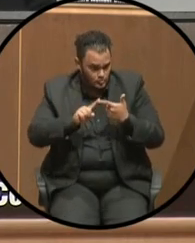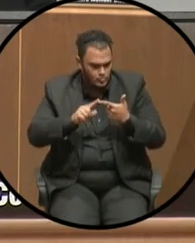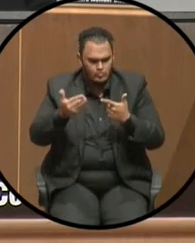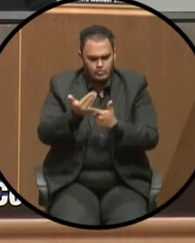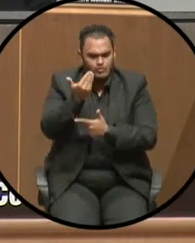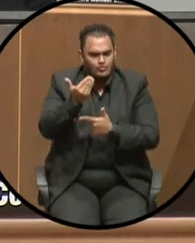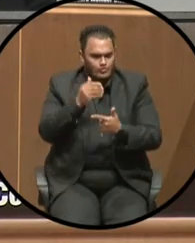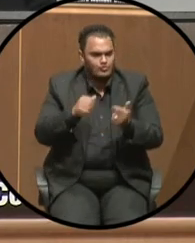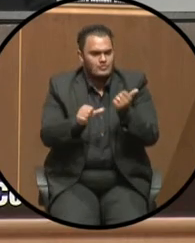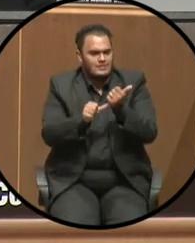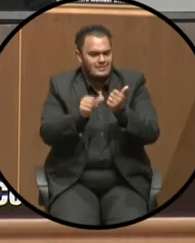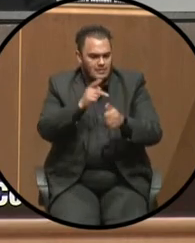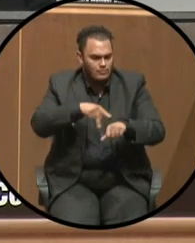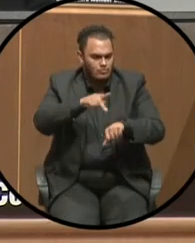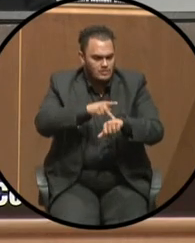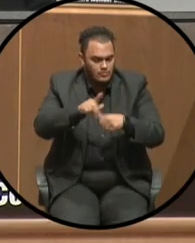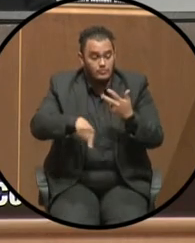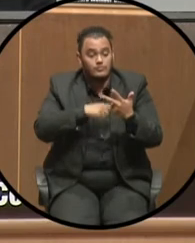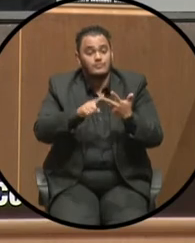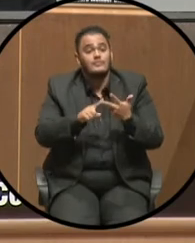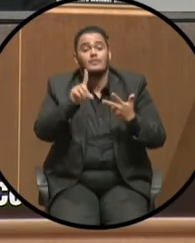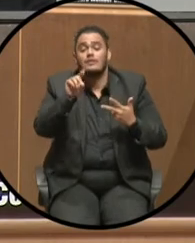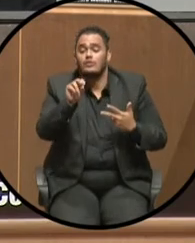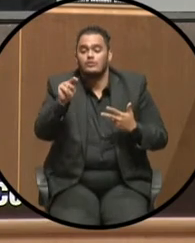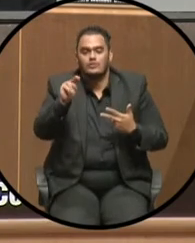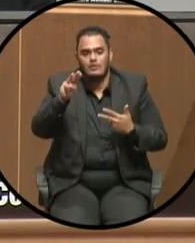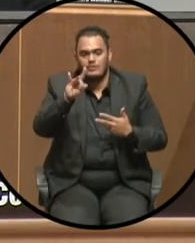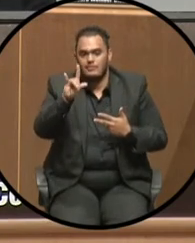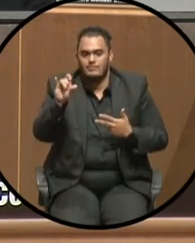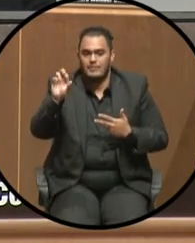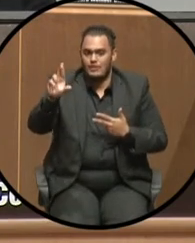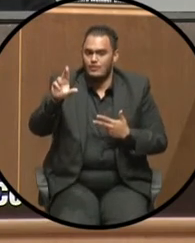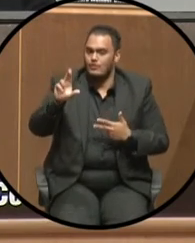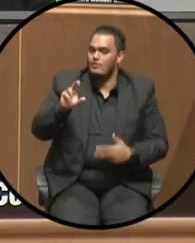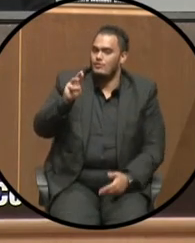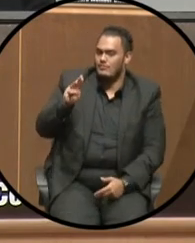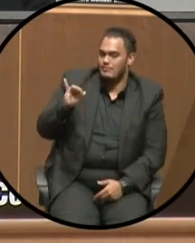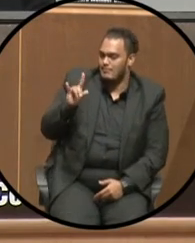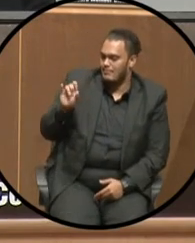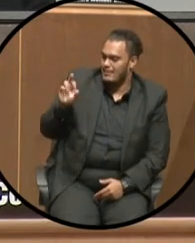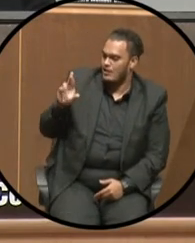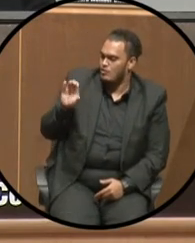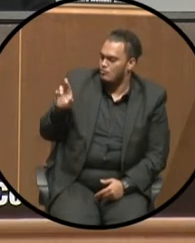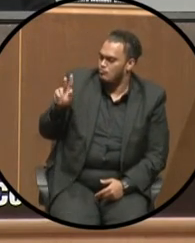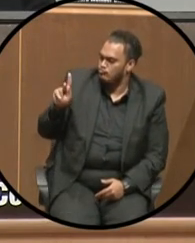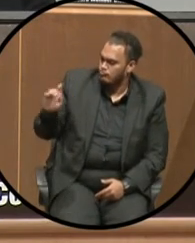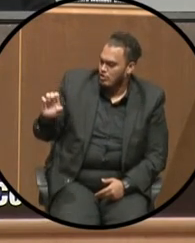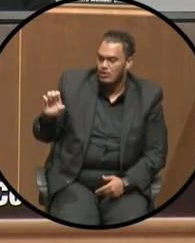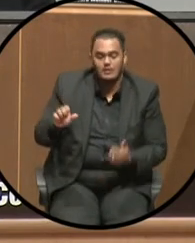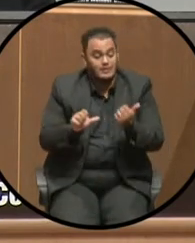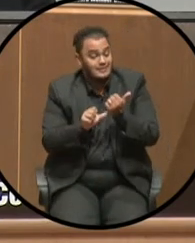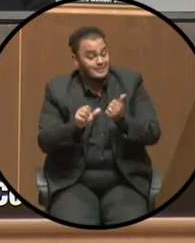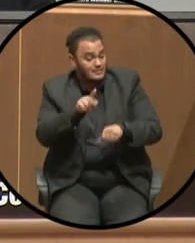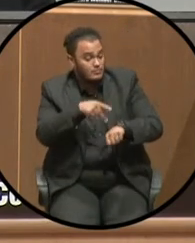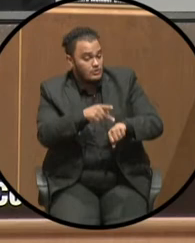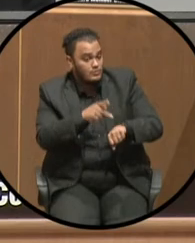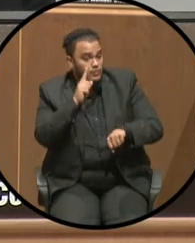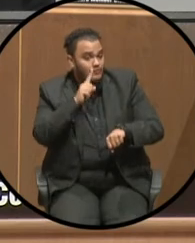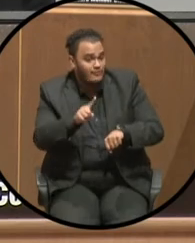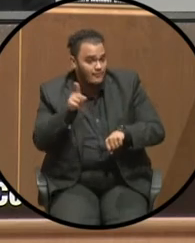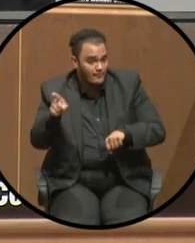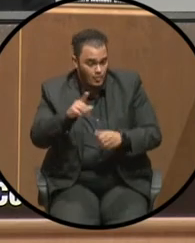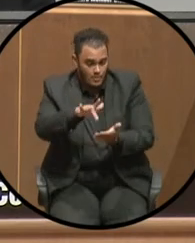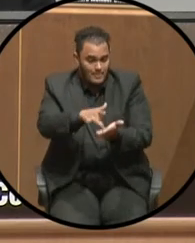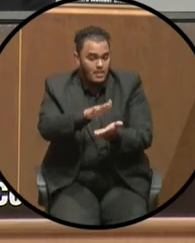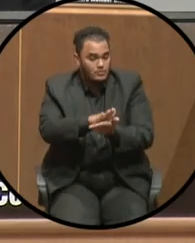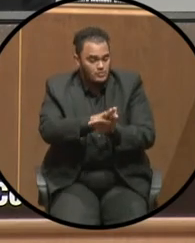School. John Miller, who will be the assistant principal at Meadowbrook Middle. Stephen Morsher, who will be the assistant principal at Lake Nona